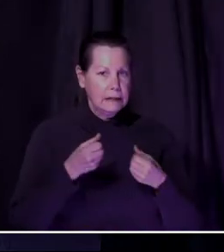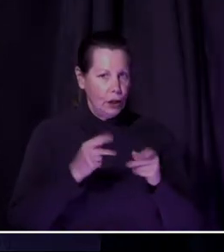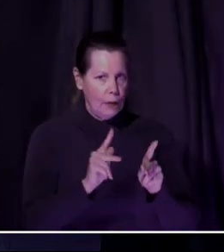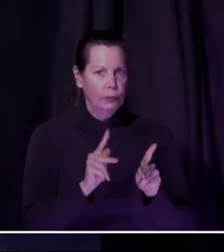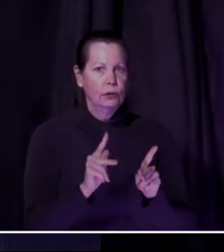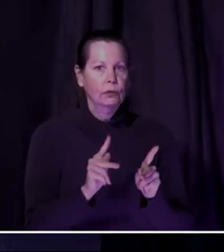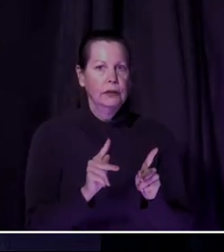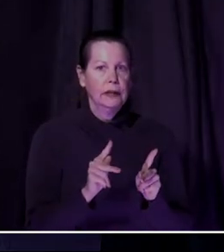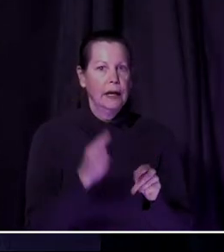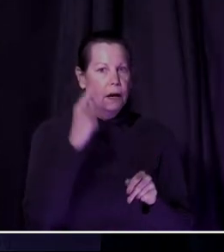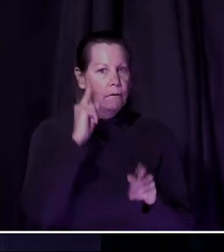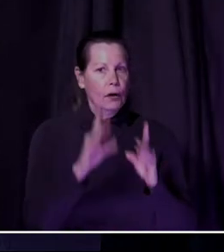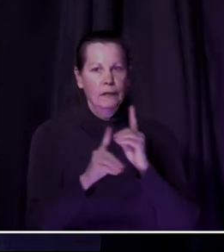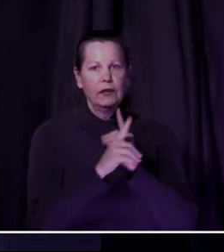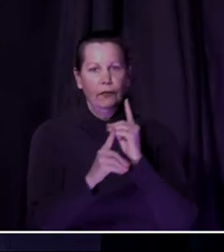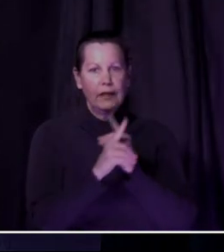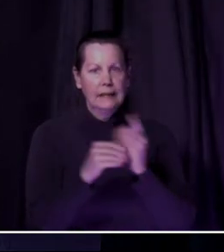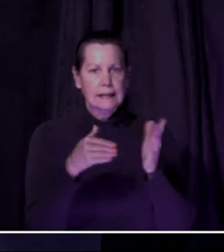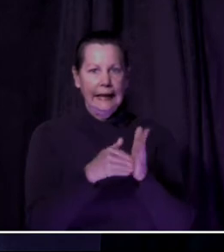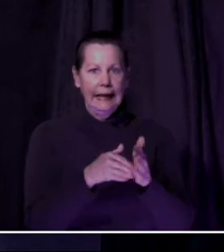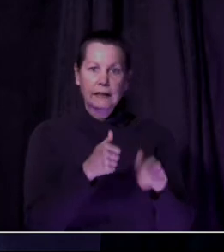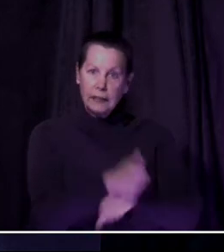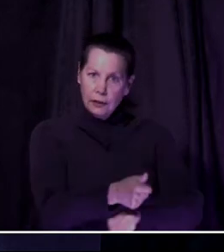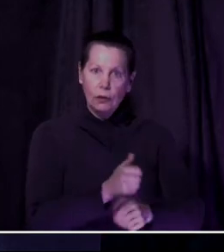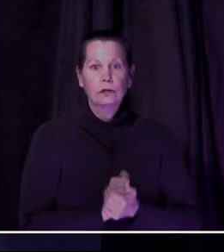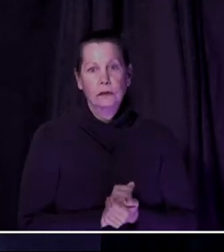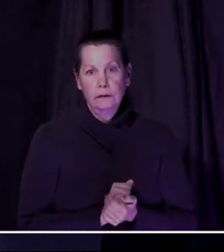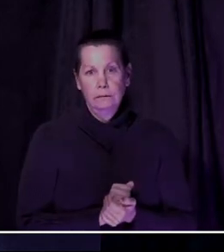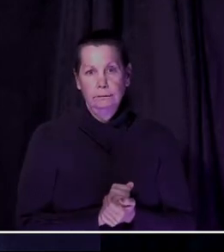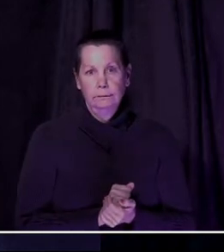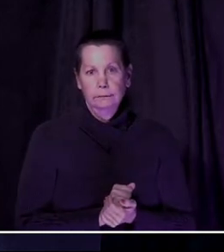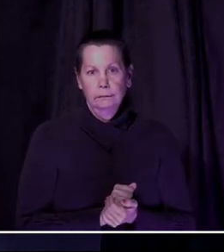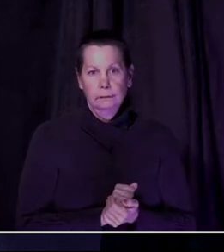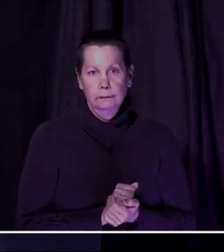to for defense against the charges.